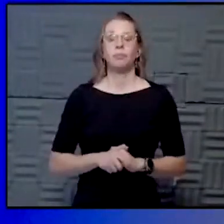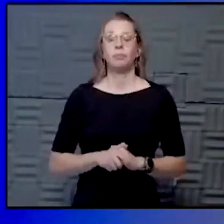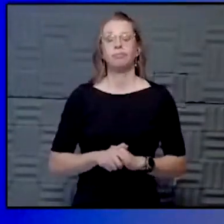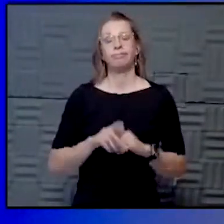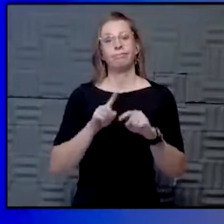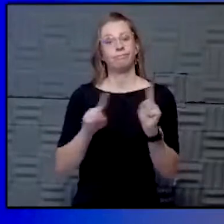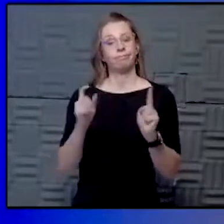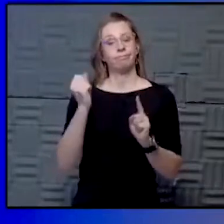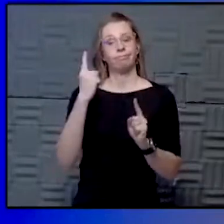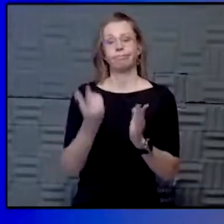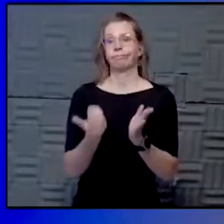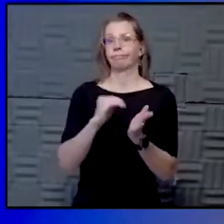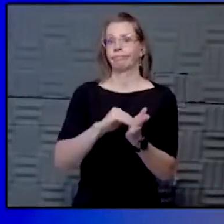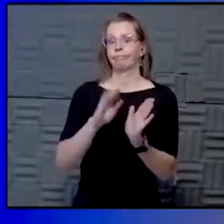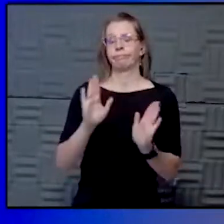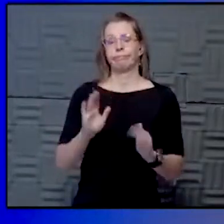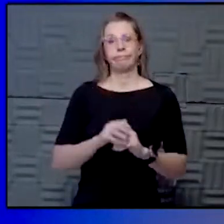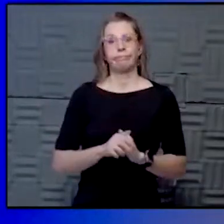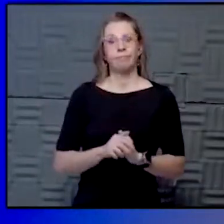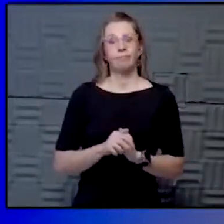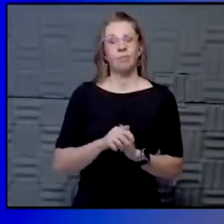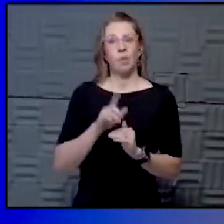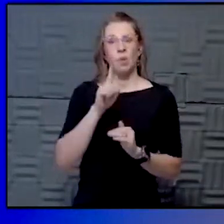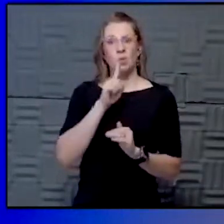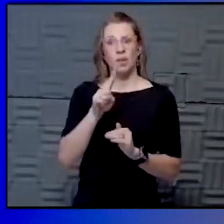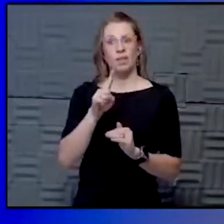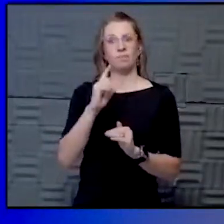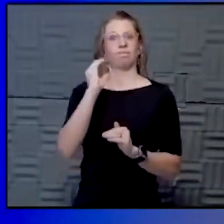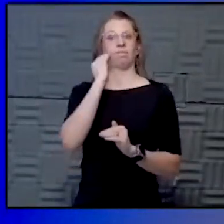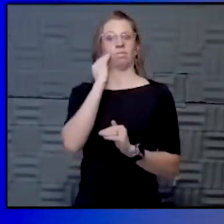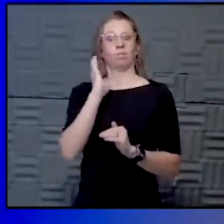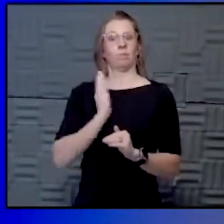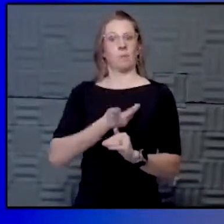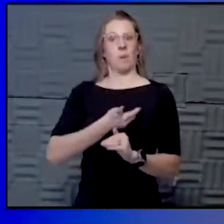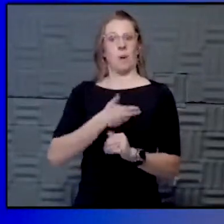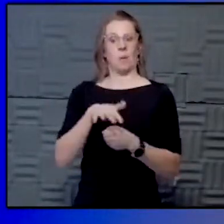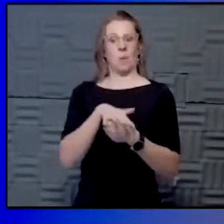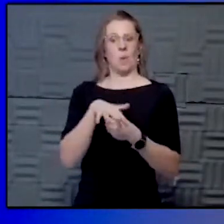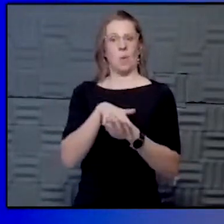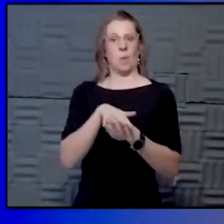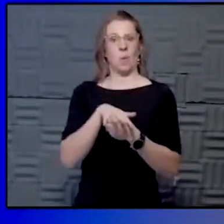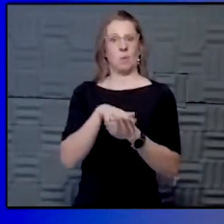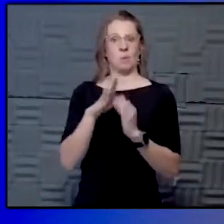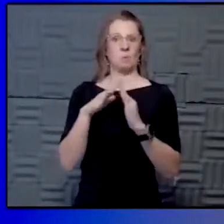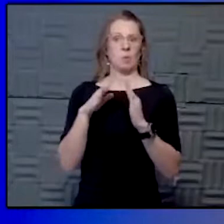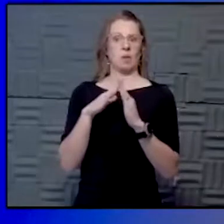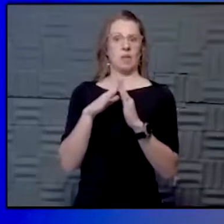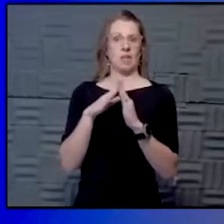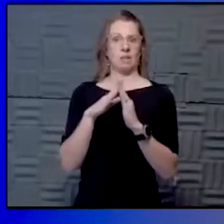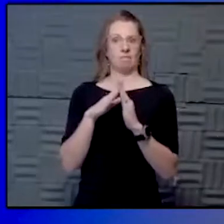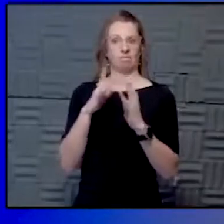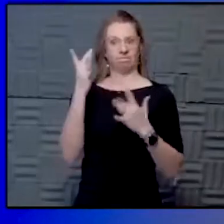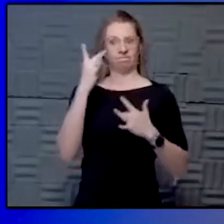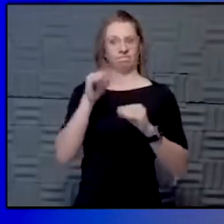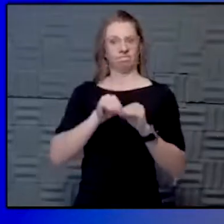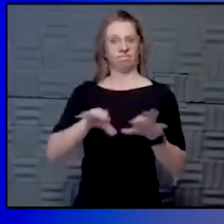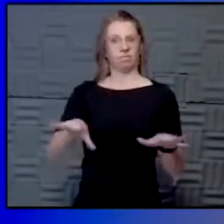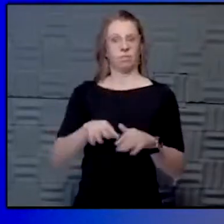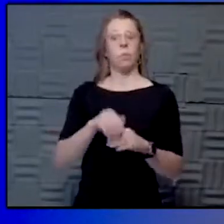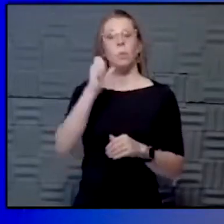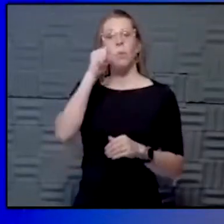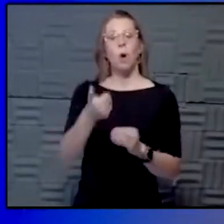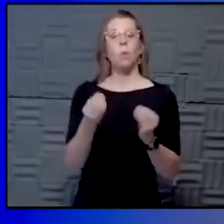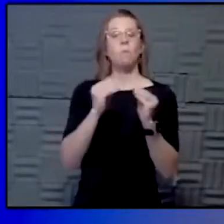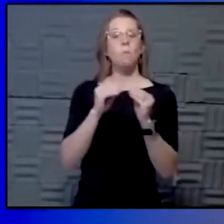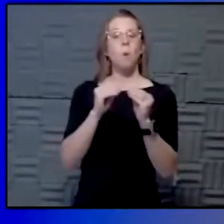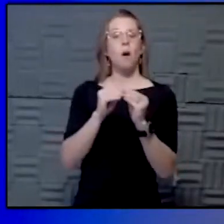again, it really plays on our local infection dynamics and kind of what's going on there. And then tomorrow we should have some more of the demographics